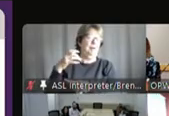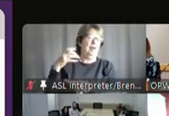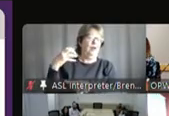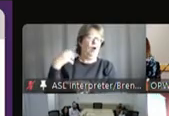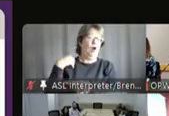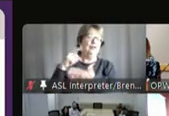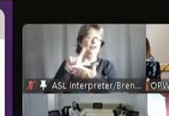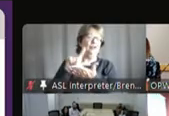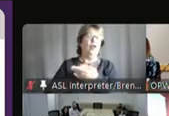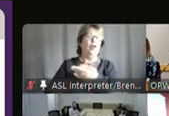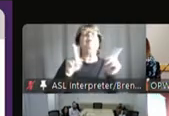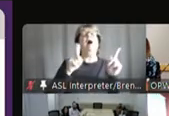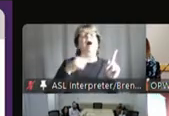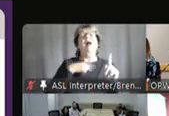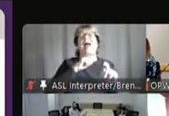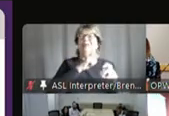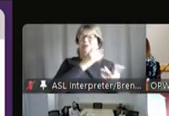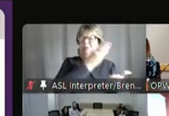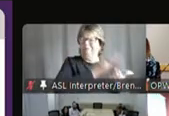confirm that.